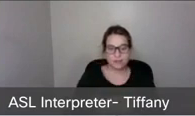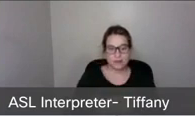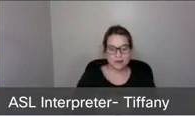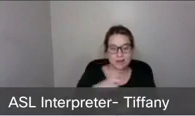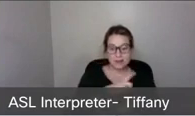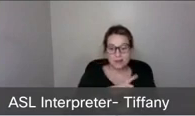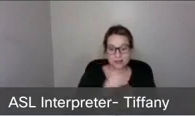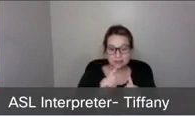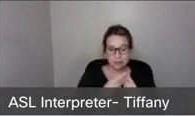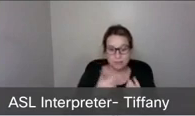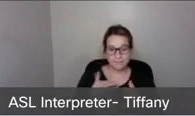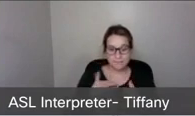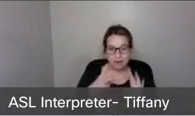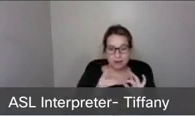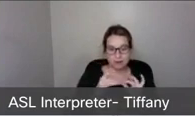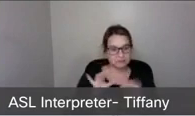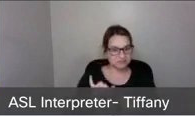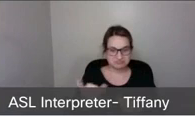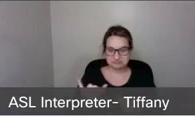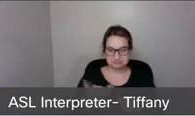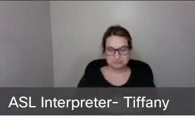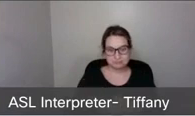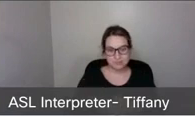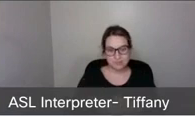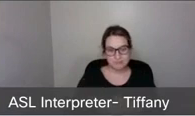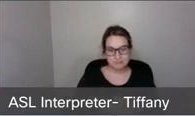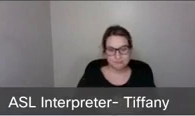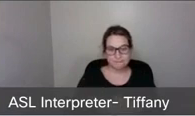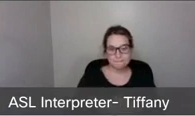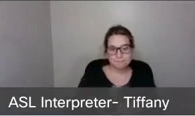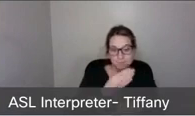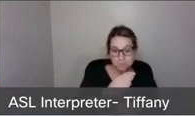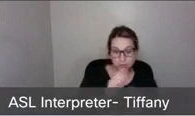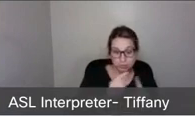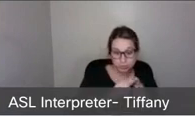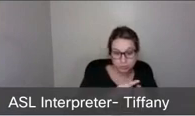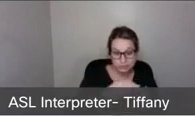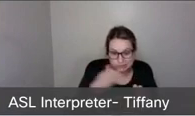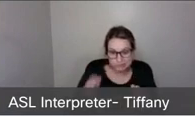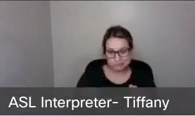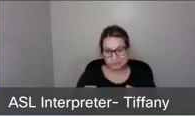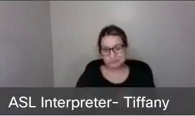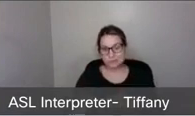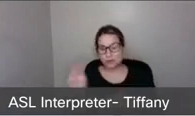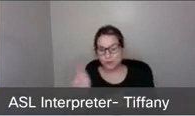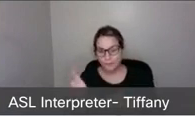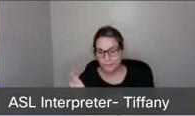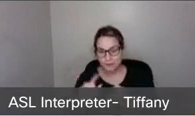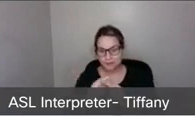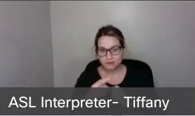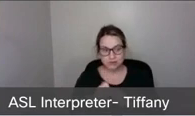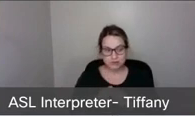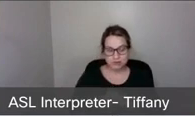legislative districts, my comment is similar. A bright blue district next to a bright red district discourages people from